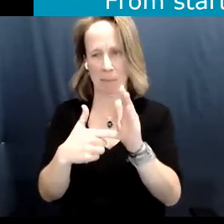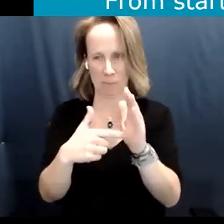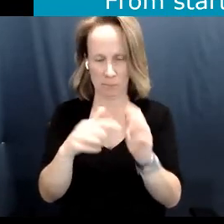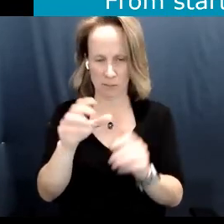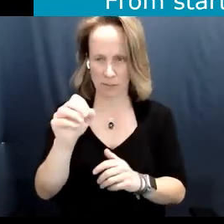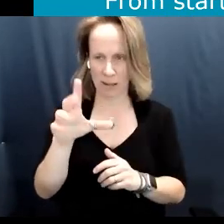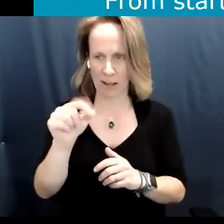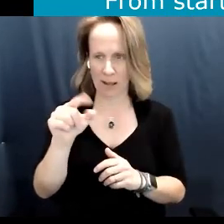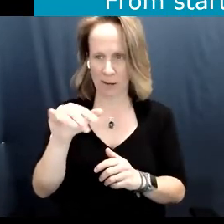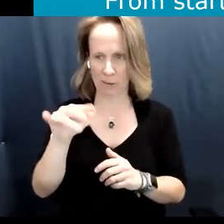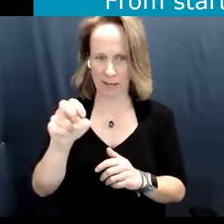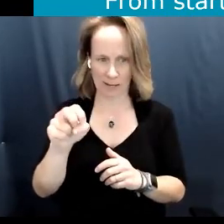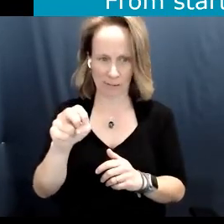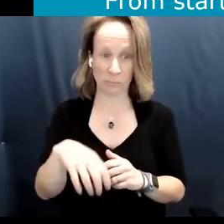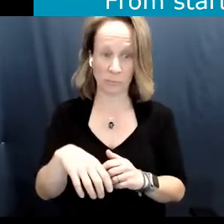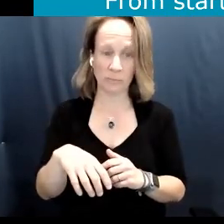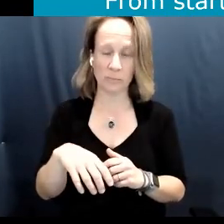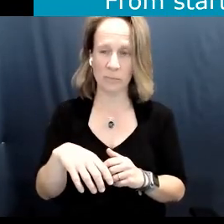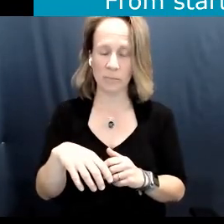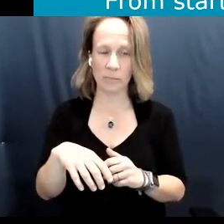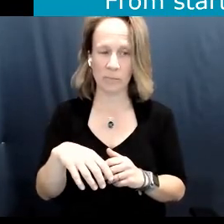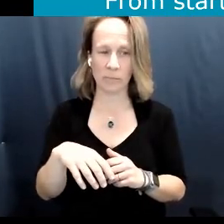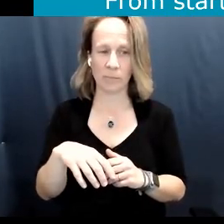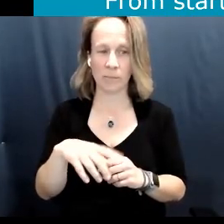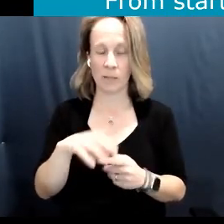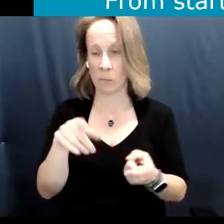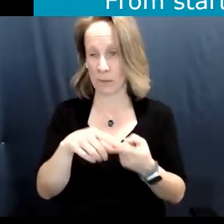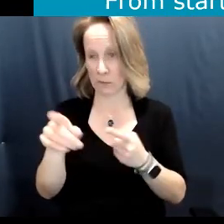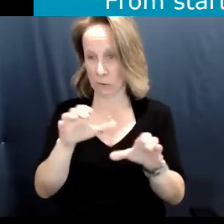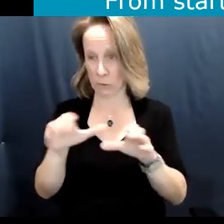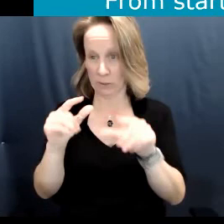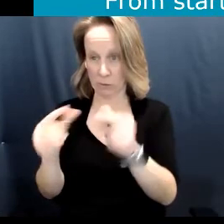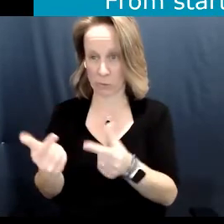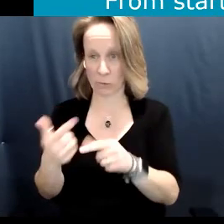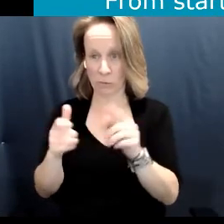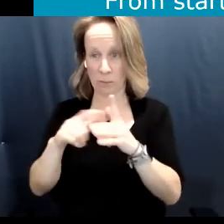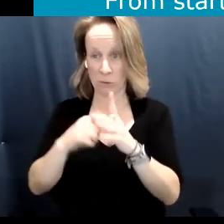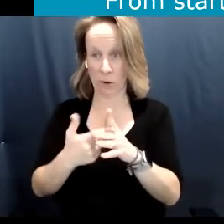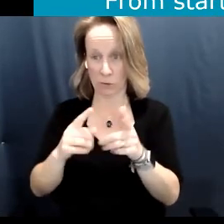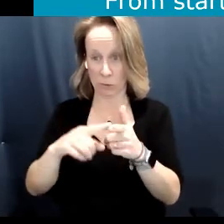start to finish, what's something that we can do and what activities should we include?